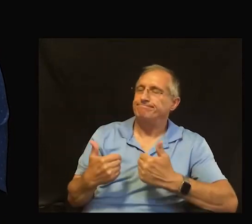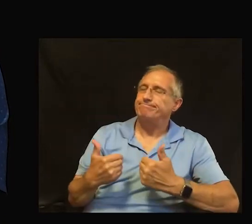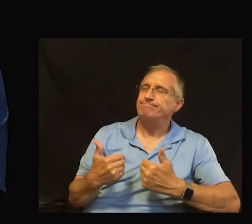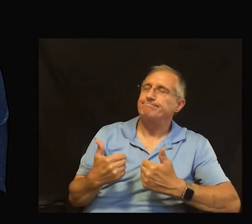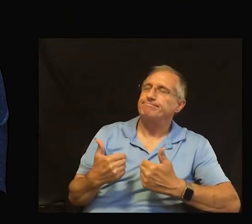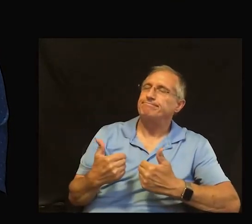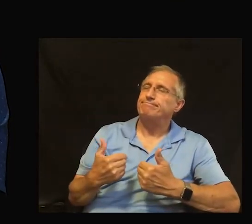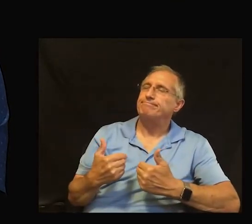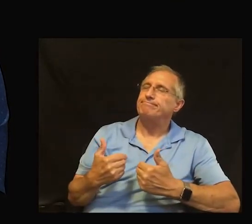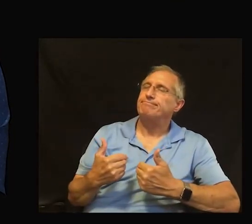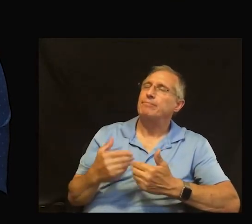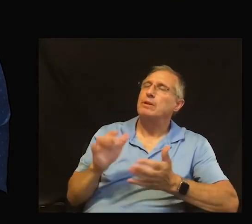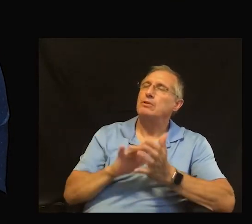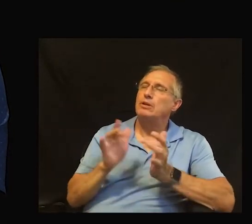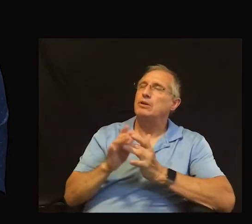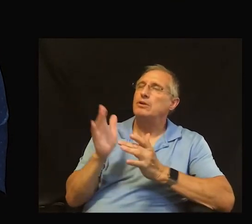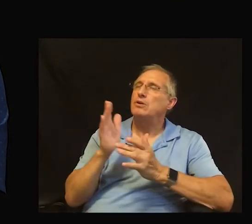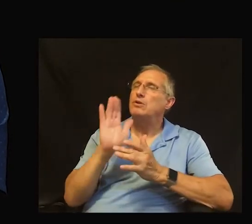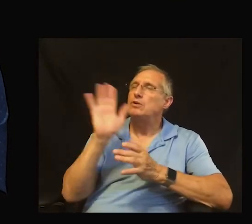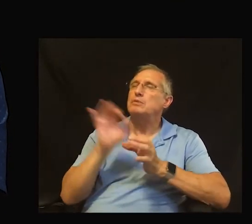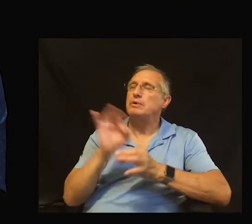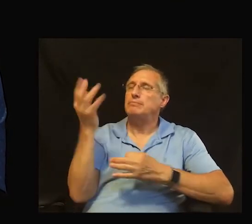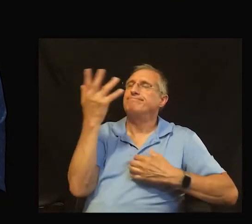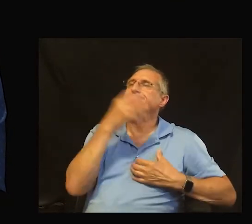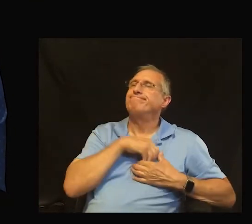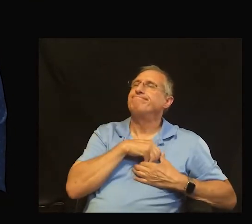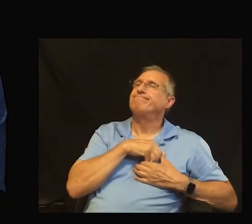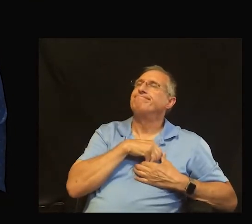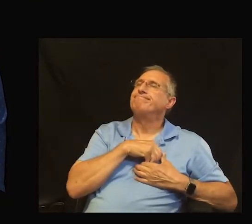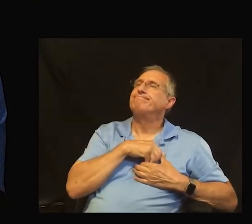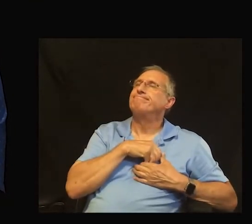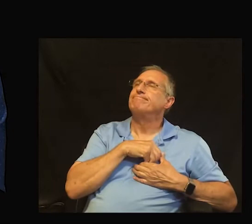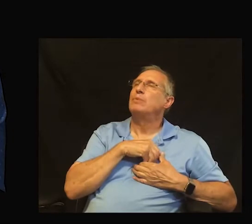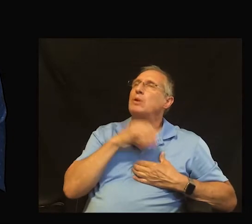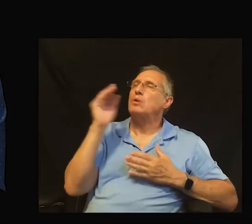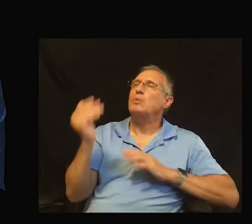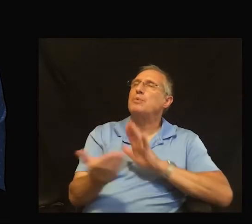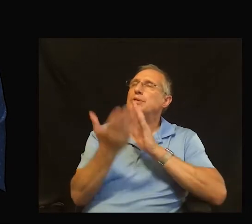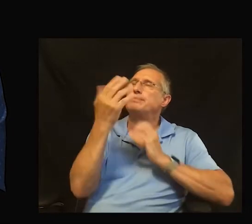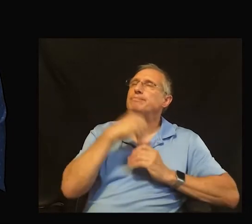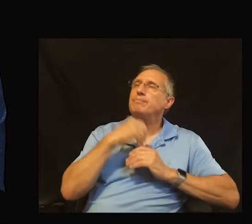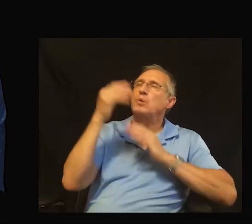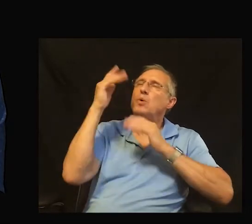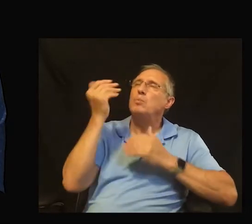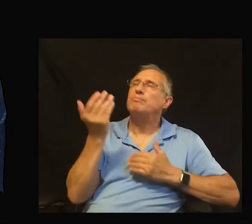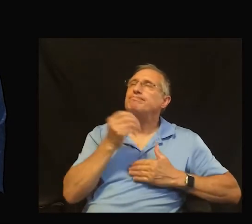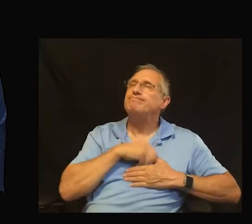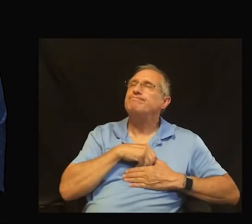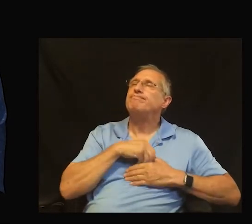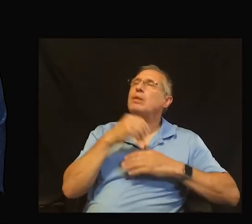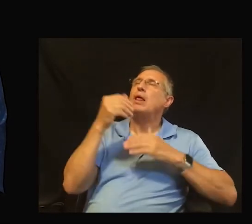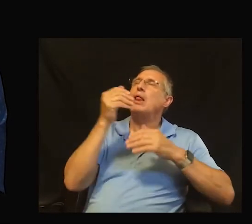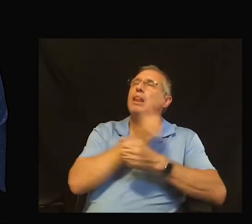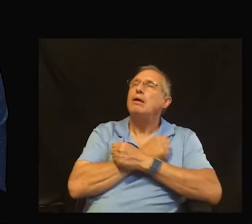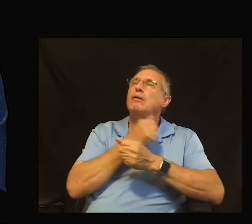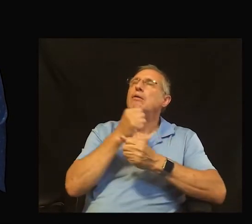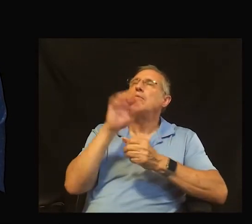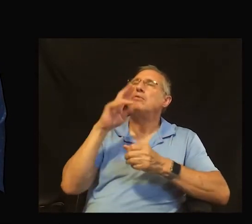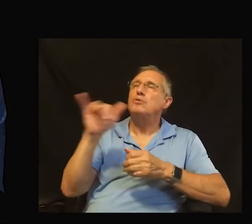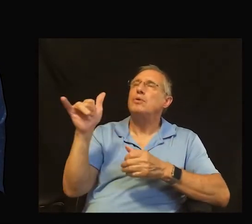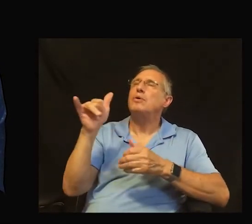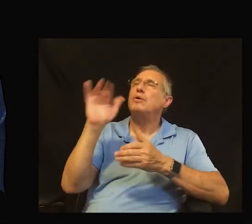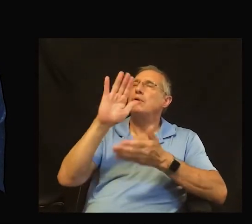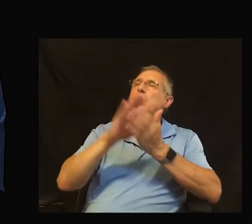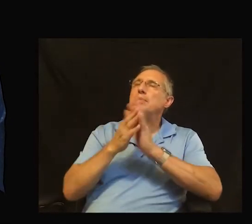me." Now ask him this: "Jesus, would you fill me with your spirit? Would you fill me with your presence, with your hope, with your love, with your